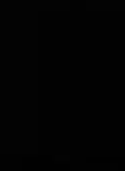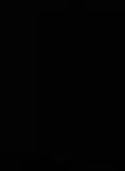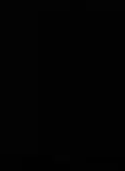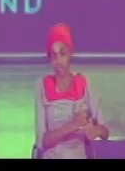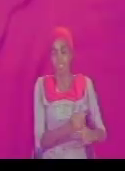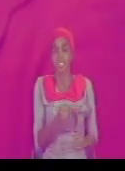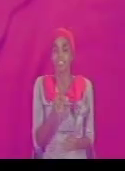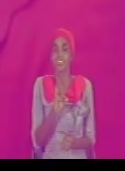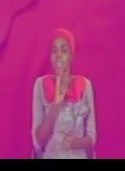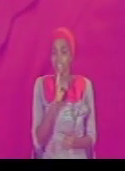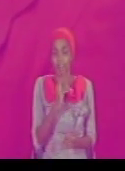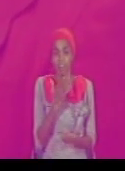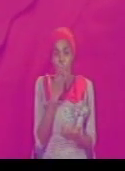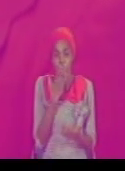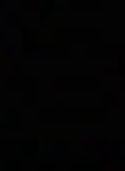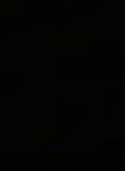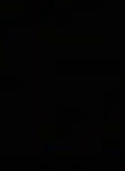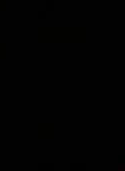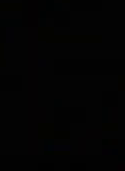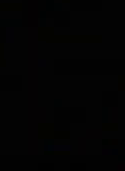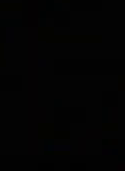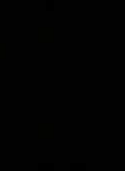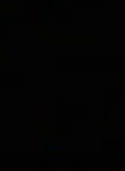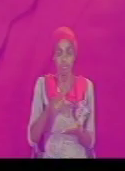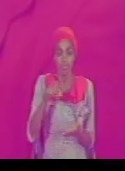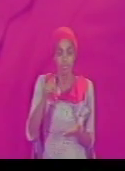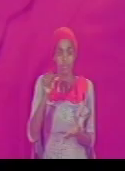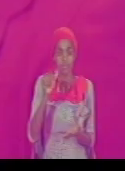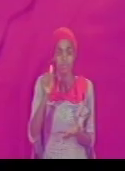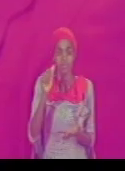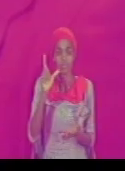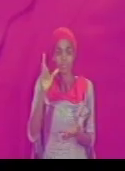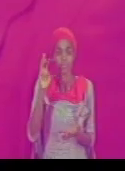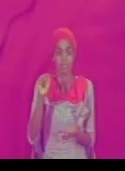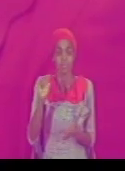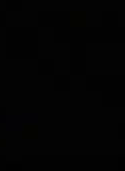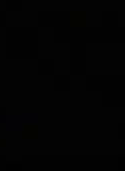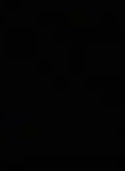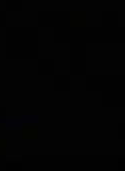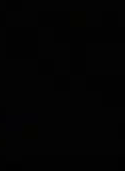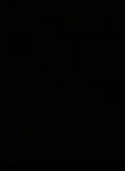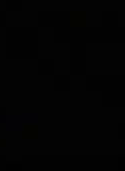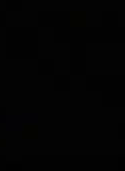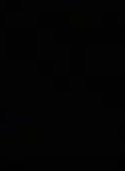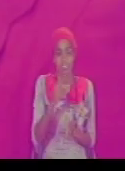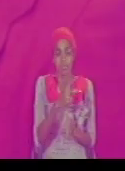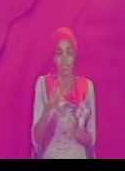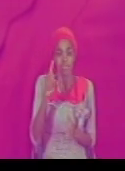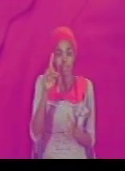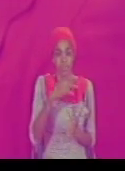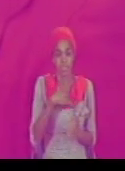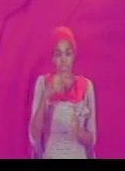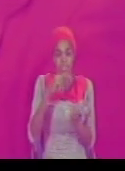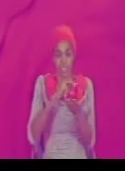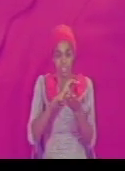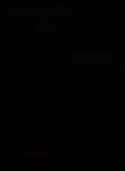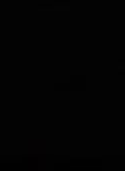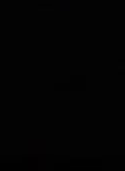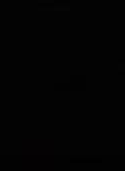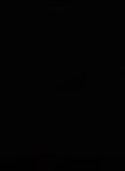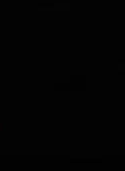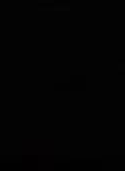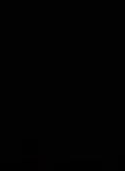Psalm 138, verses 1 and 2. Psalm 138, verse 1, I will praise thee with my